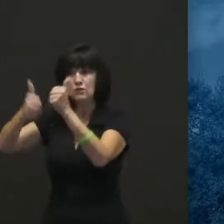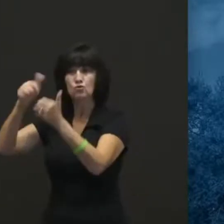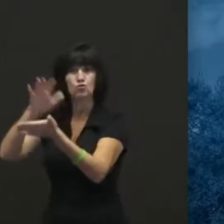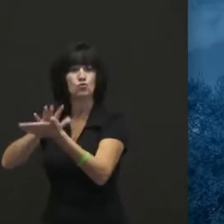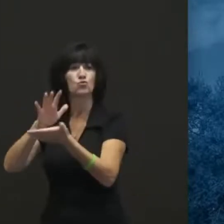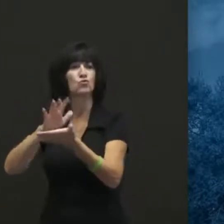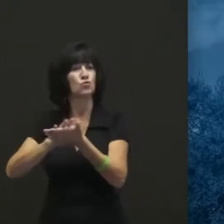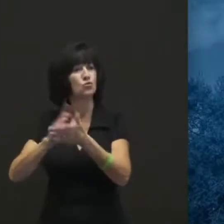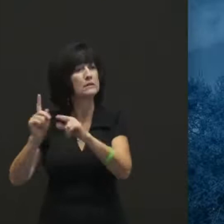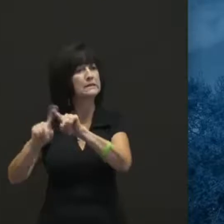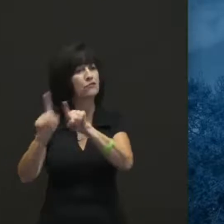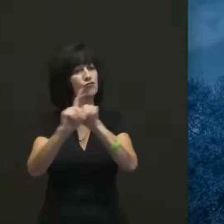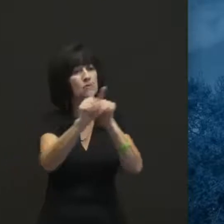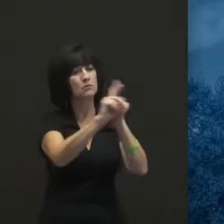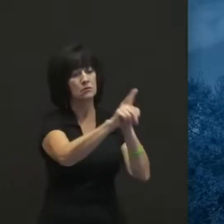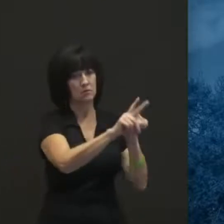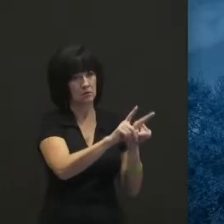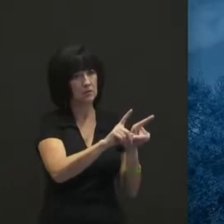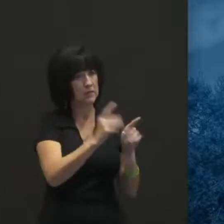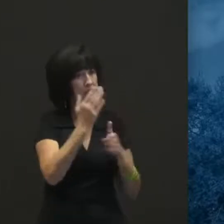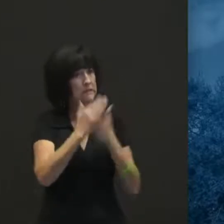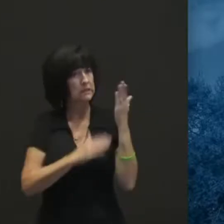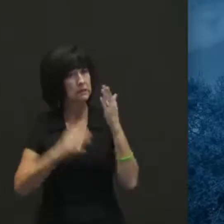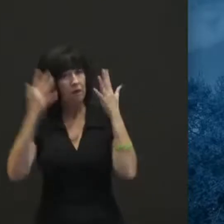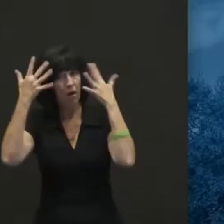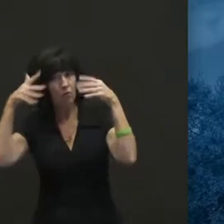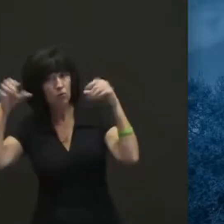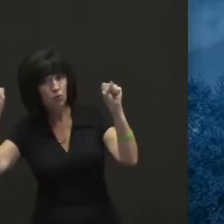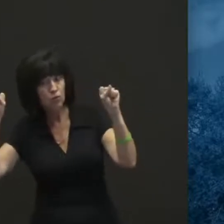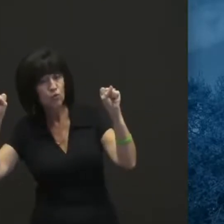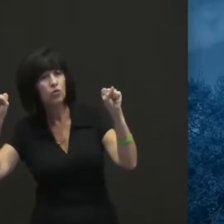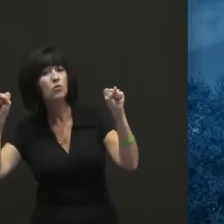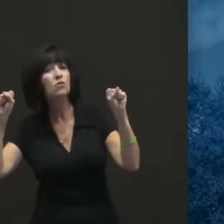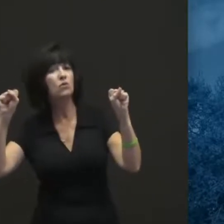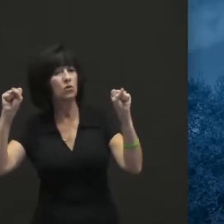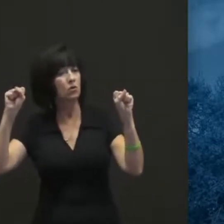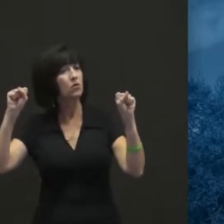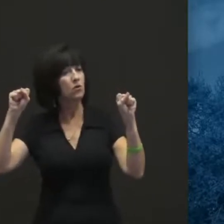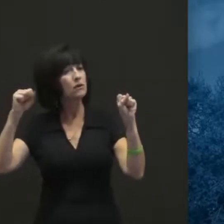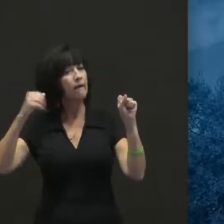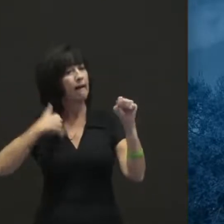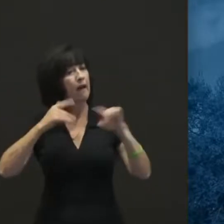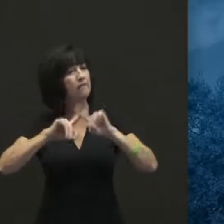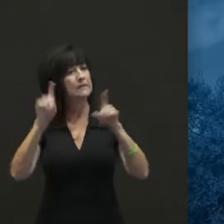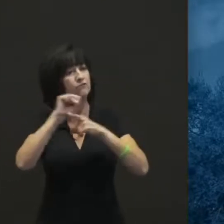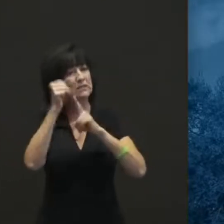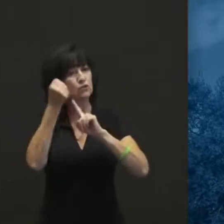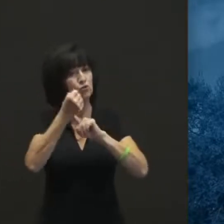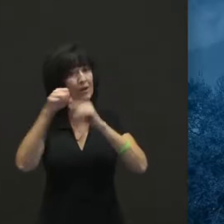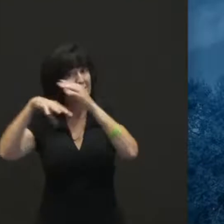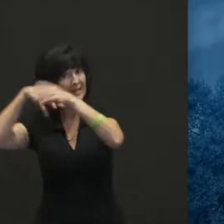to the superintendents, and I think maybe a little bit different outside and inside. I know that